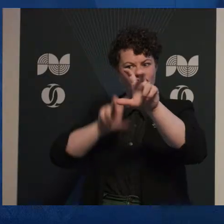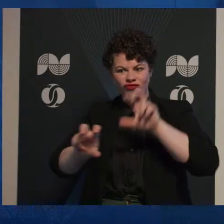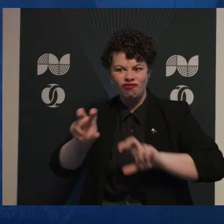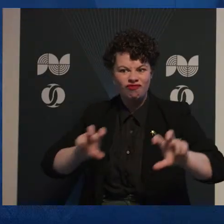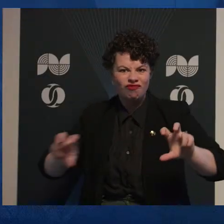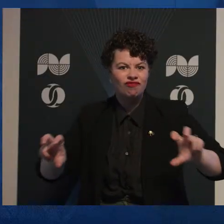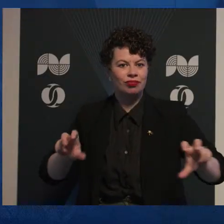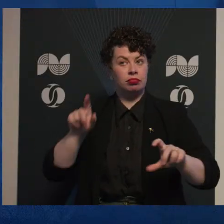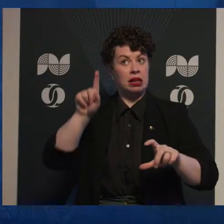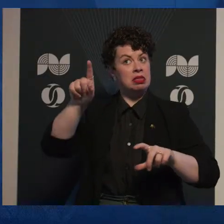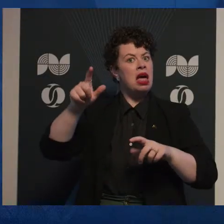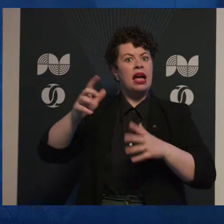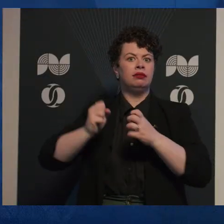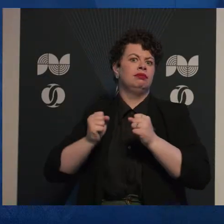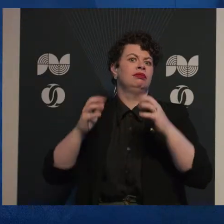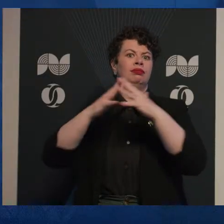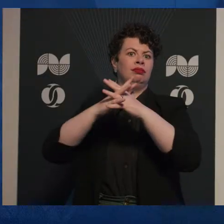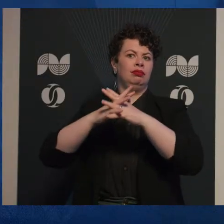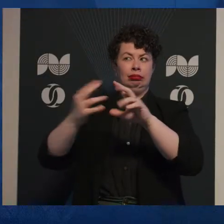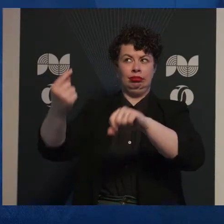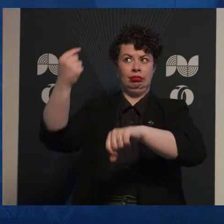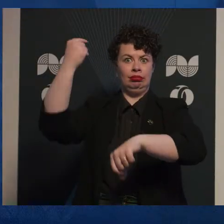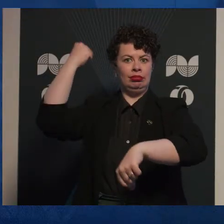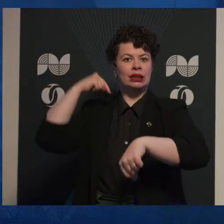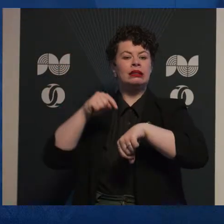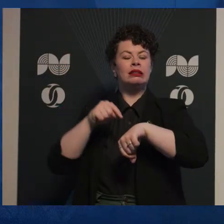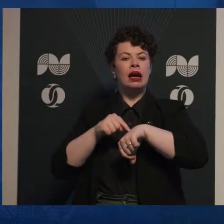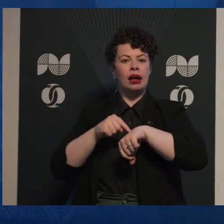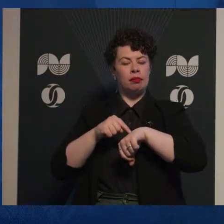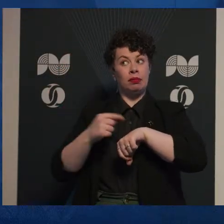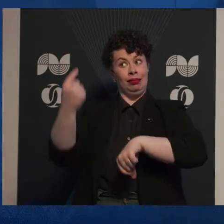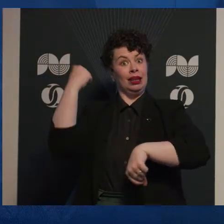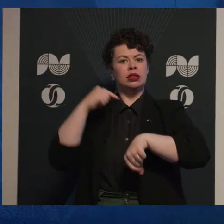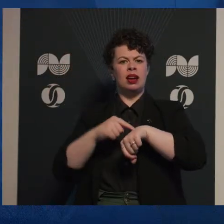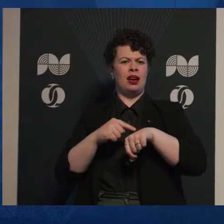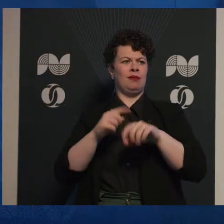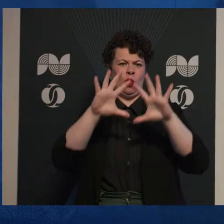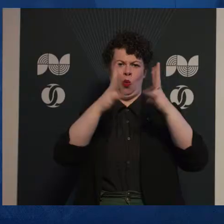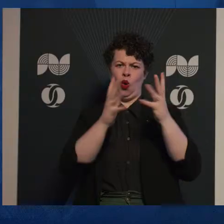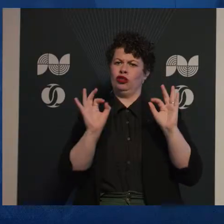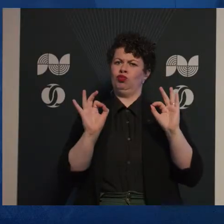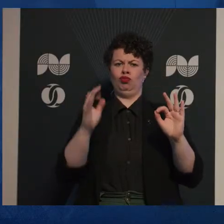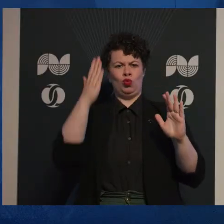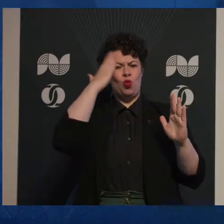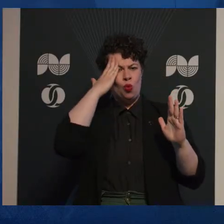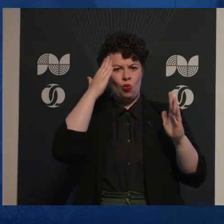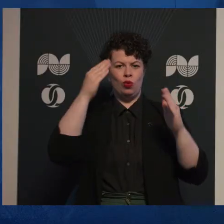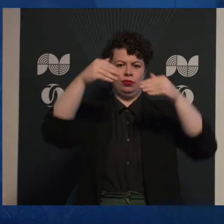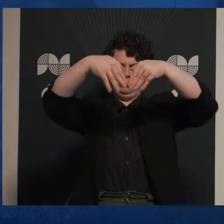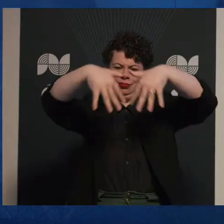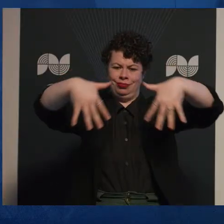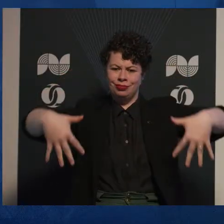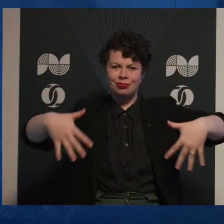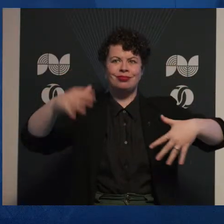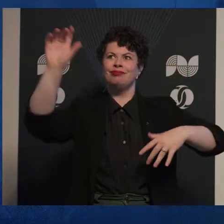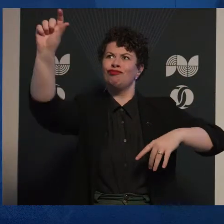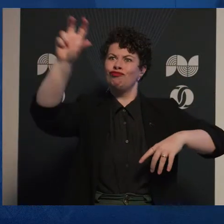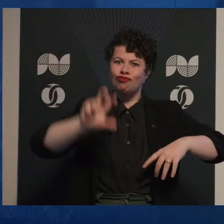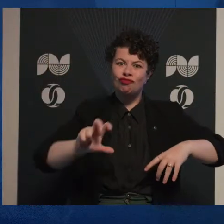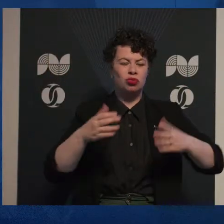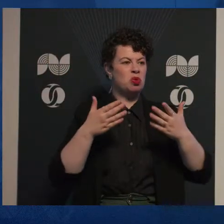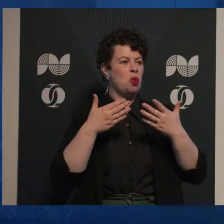up in a world and for a world that was premised on a particular world order. The multilateral, liberal,